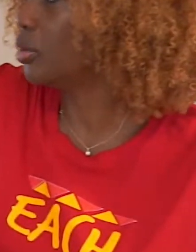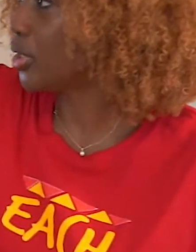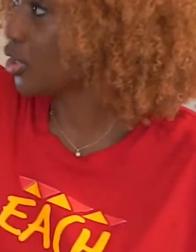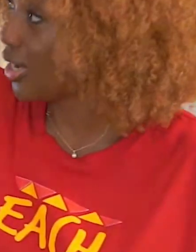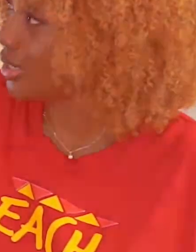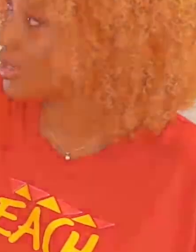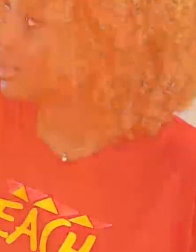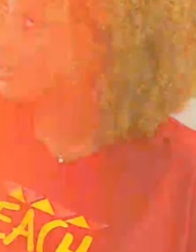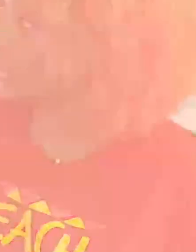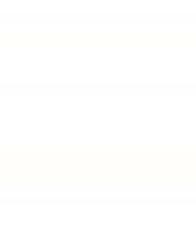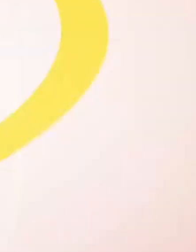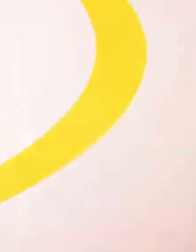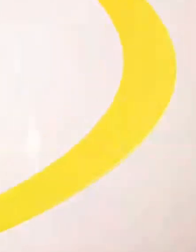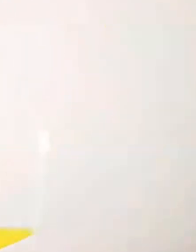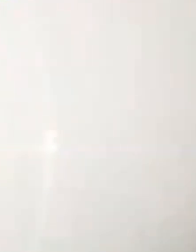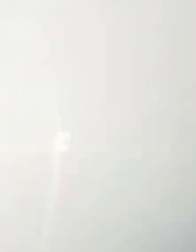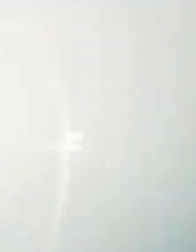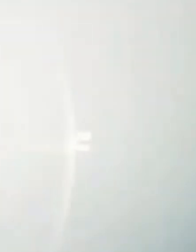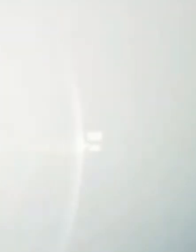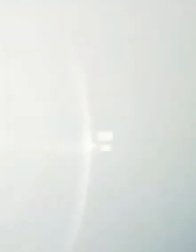Wait, you wash your hands?